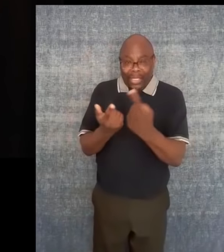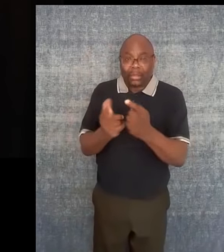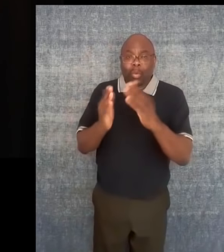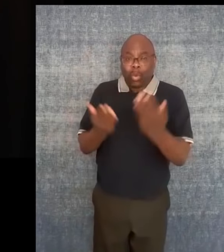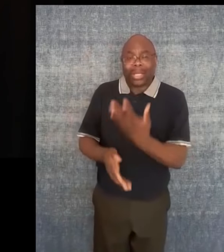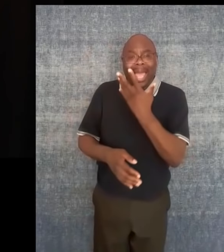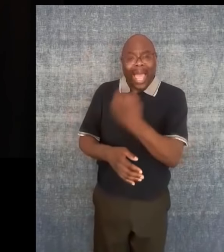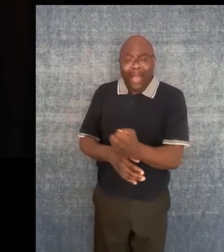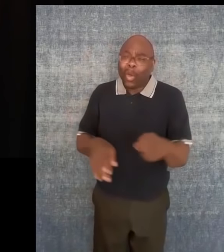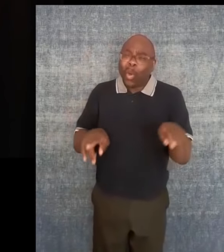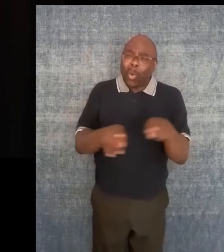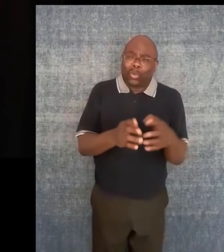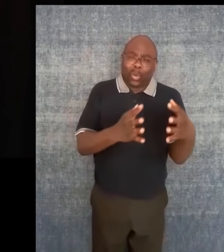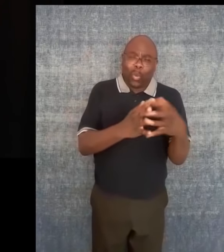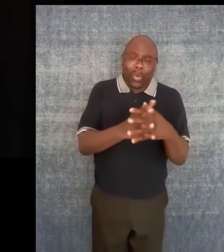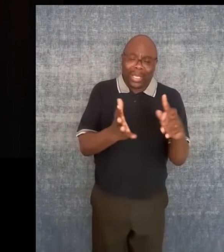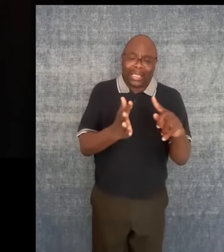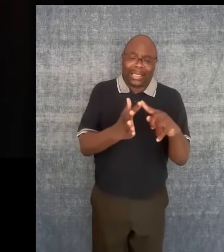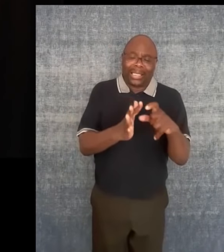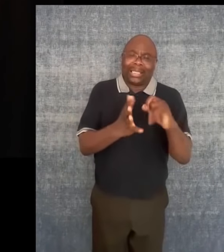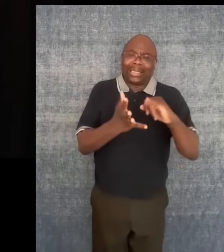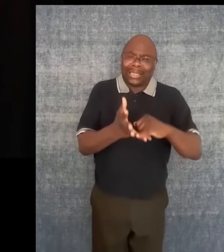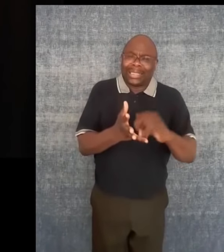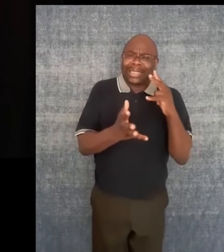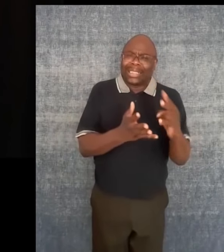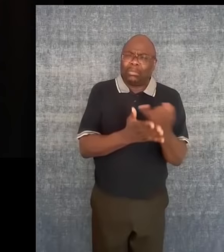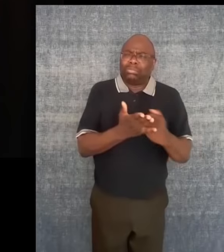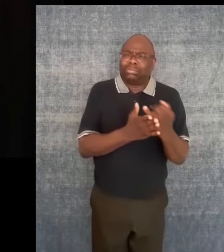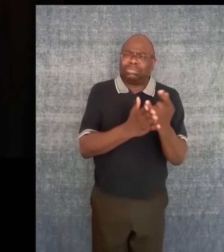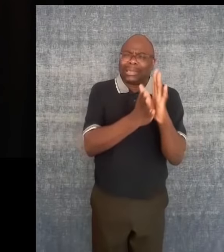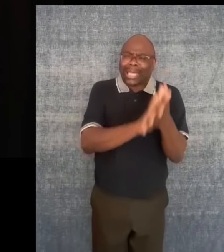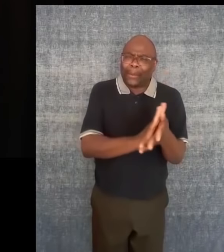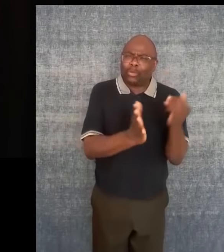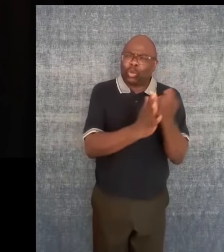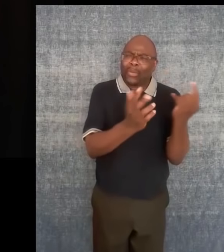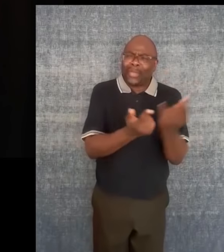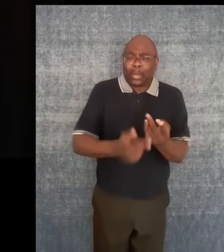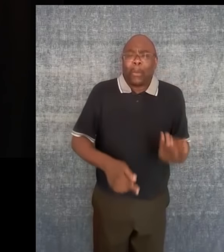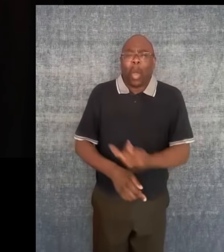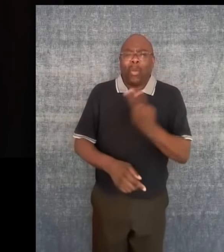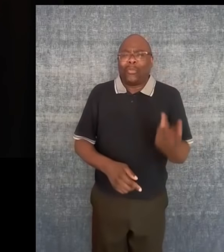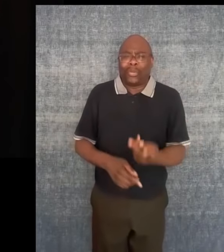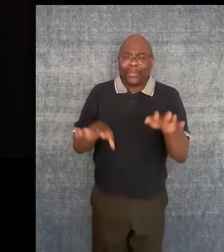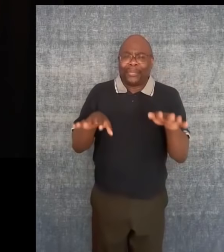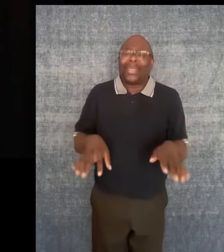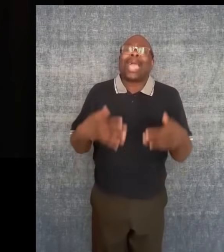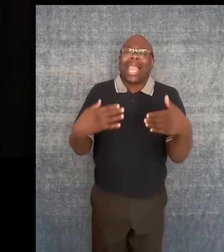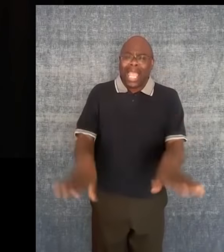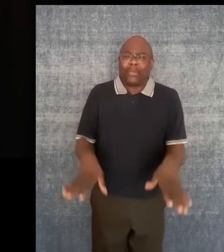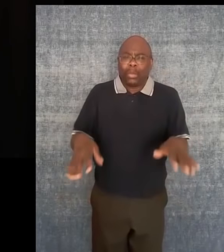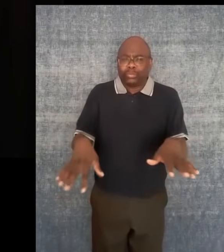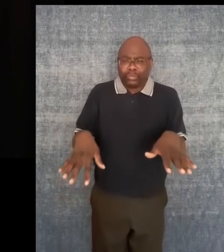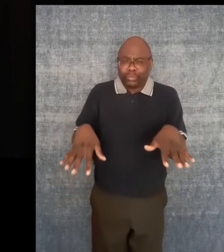humanity, but we also see the weeds, we see the damage, we see the evil and the wrong things that are there. But Jesus says, leave it